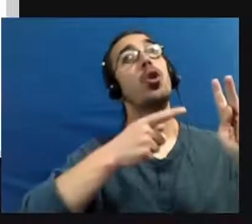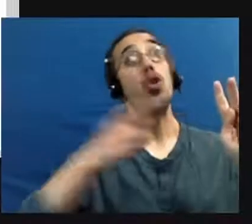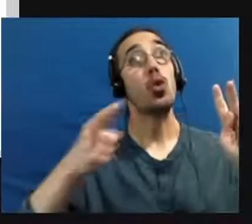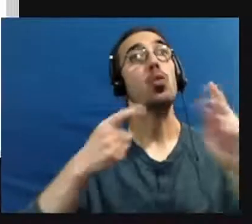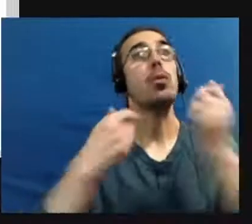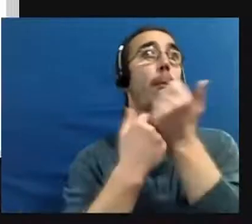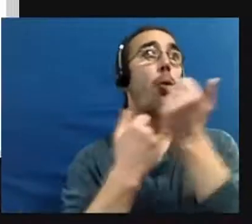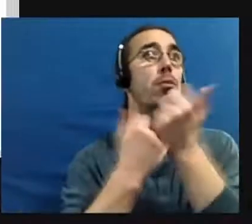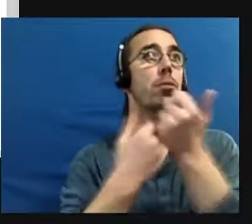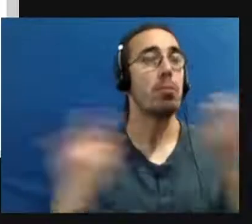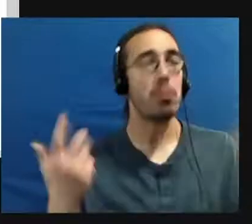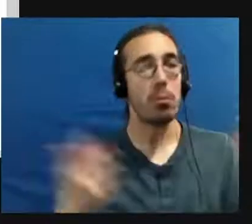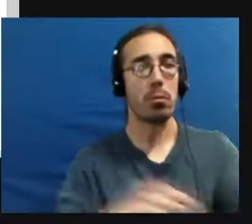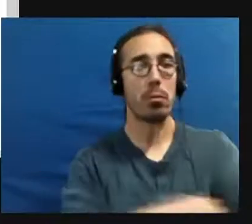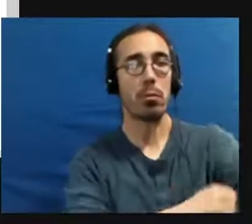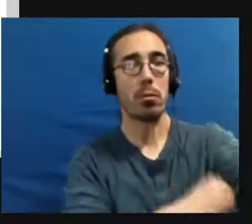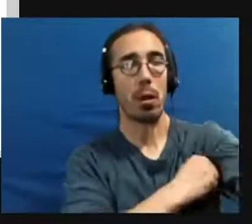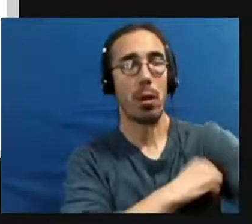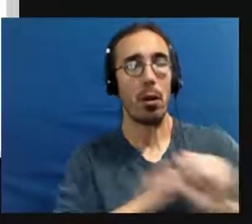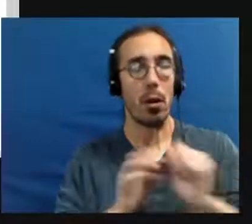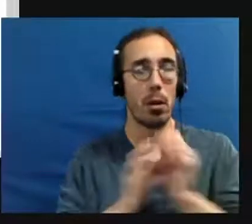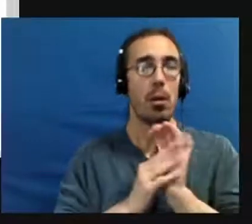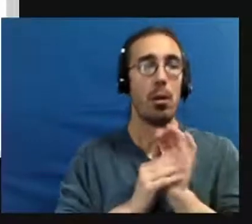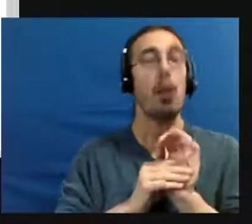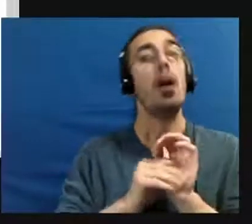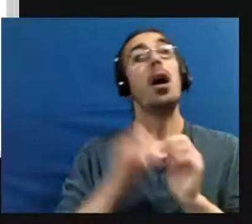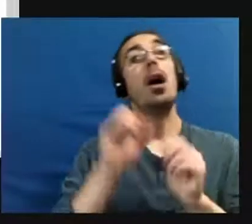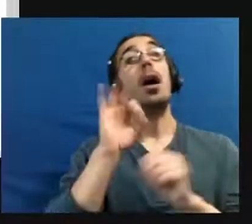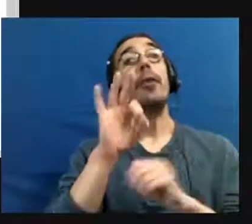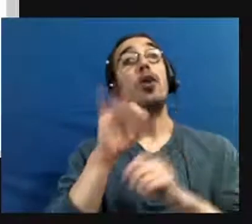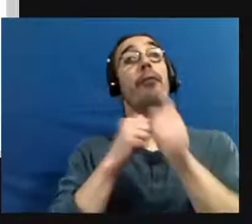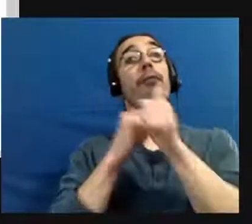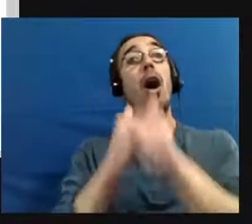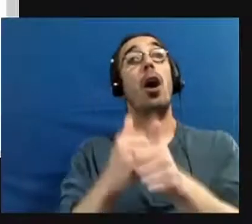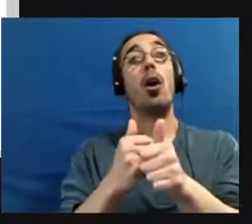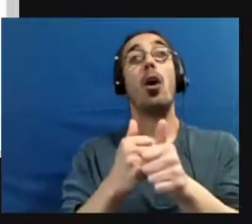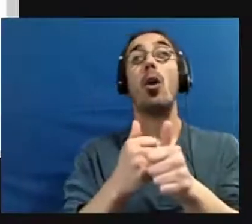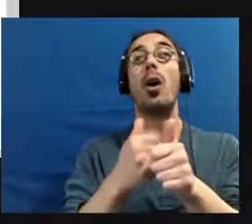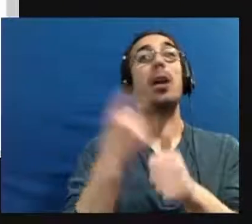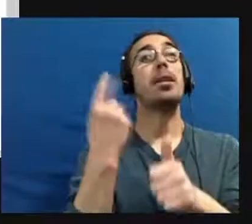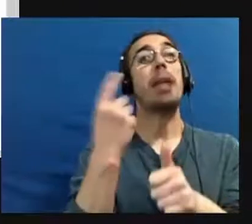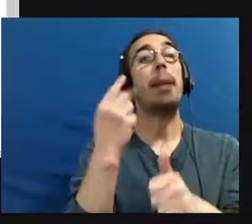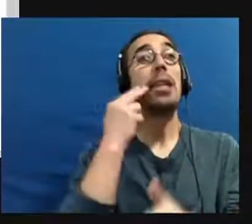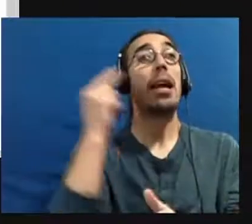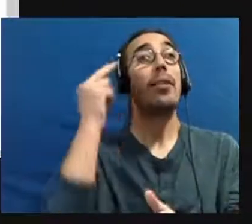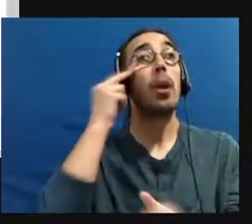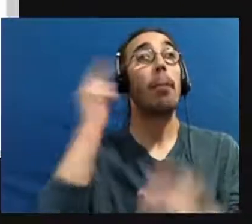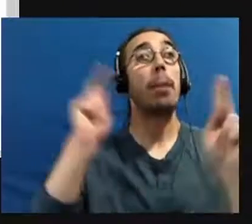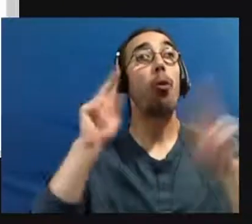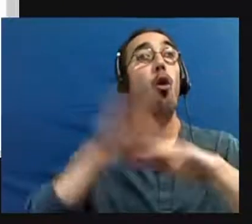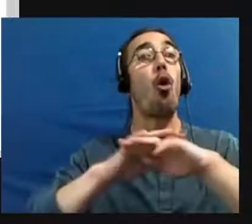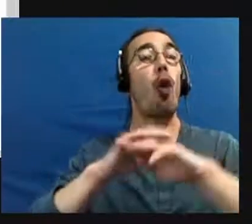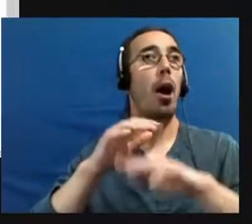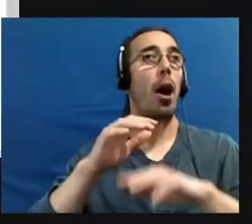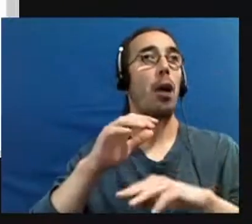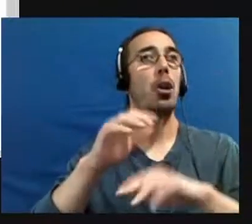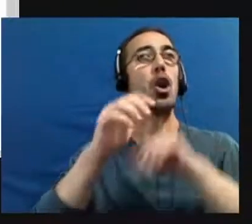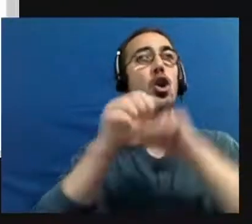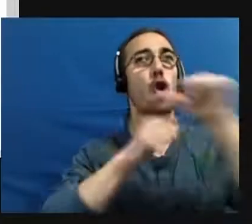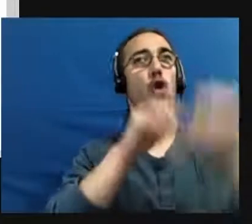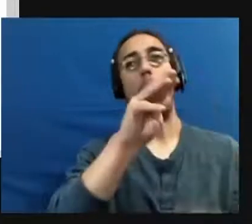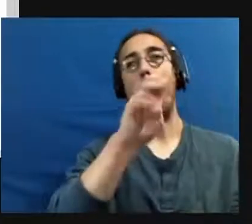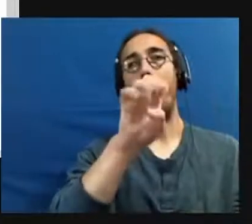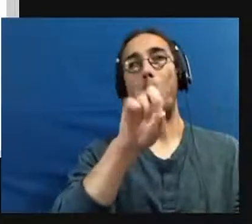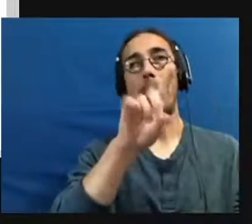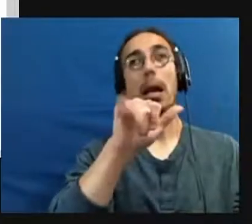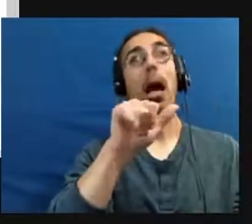you follow some Black or queer or Indigenous people on social media, make sure that you're uplifting their voices, sending money